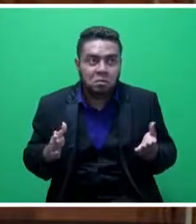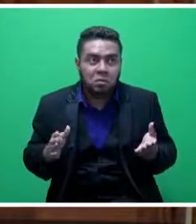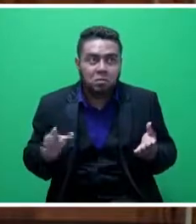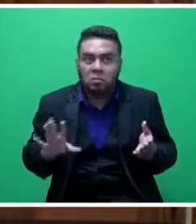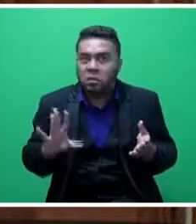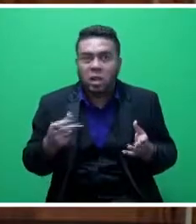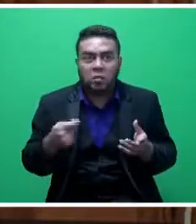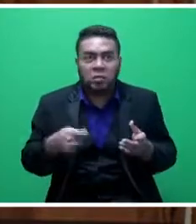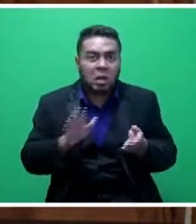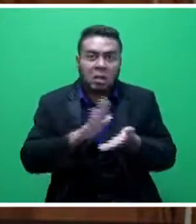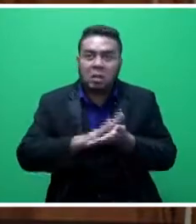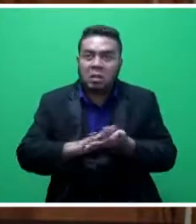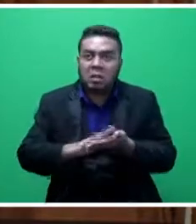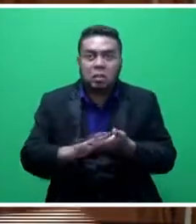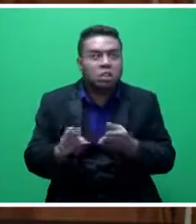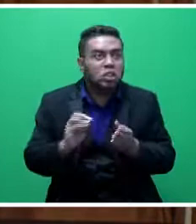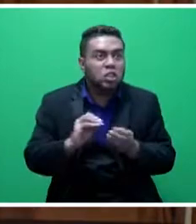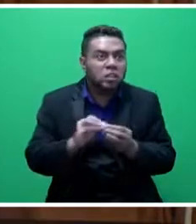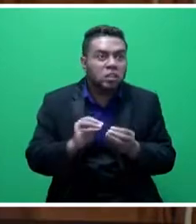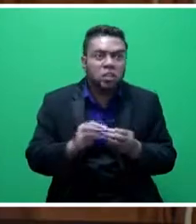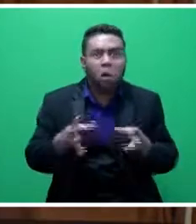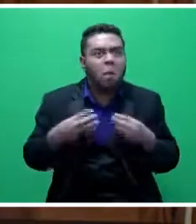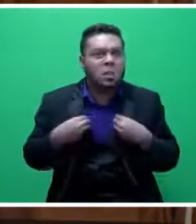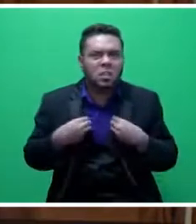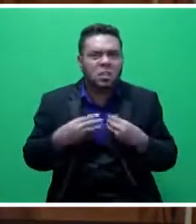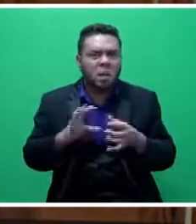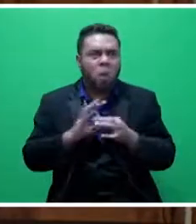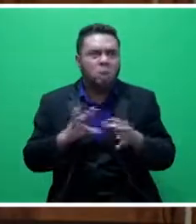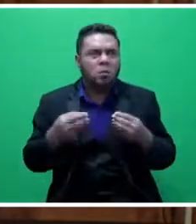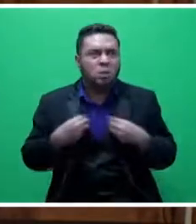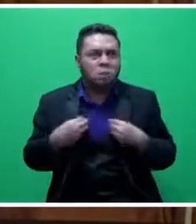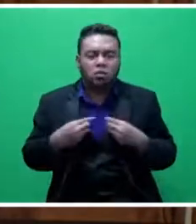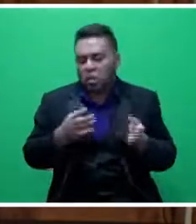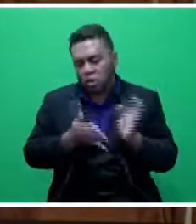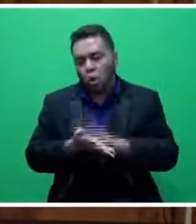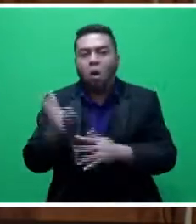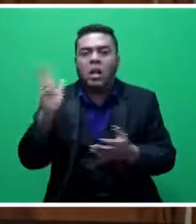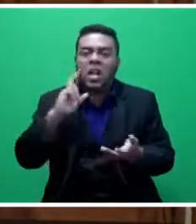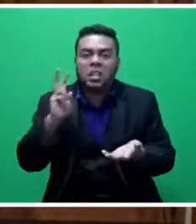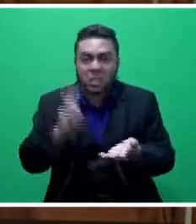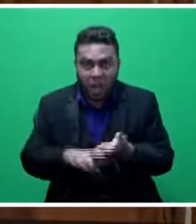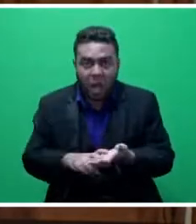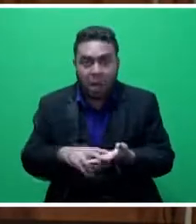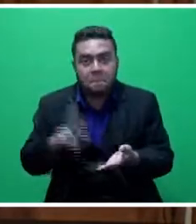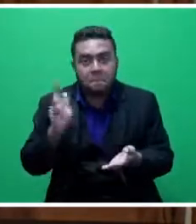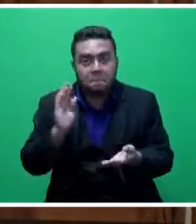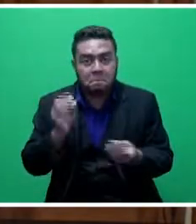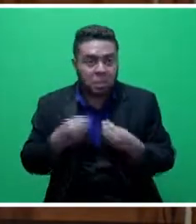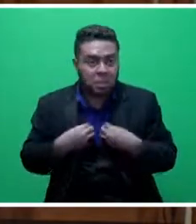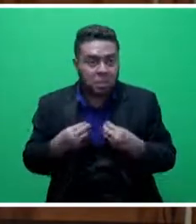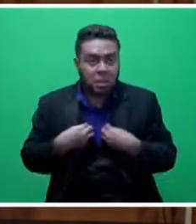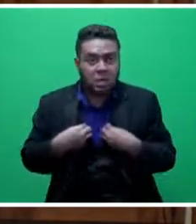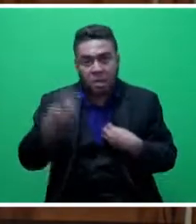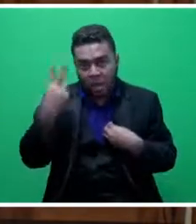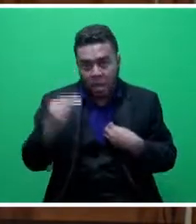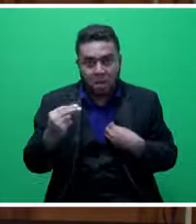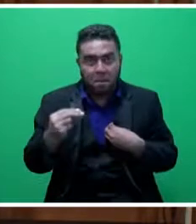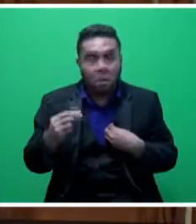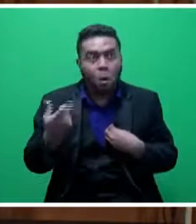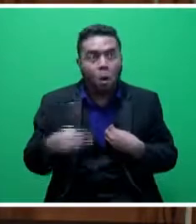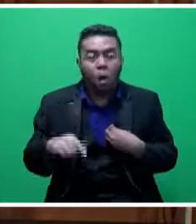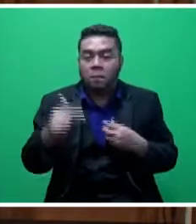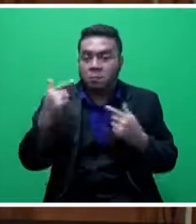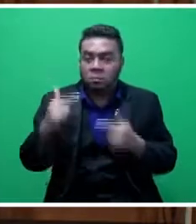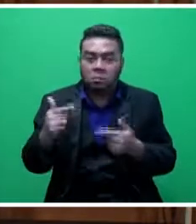Citeri's cleaning services, Citeri has to simply go and register the business name, or if she's got a